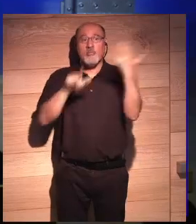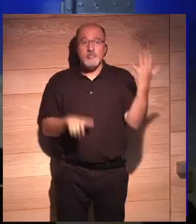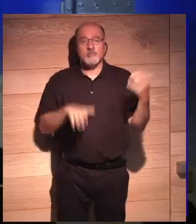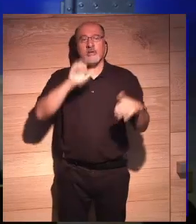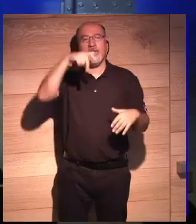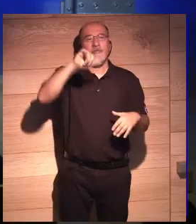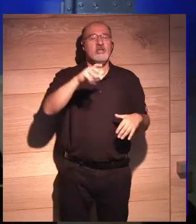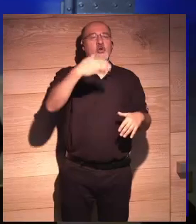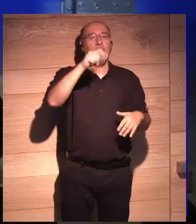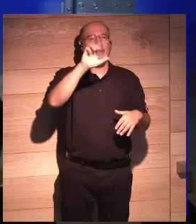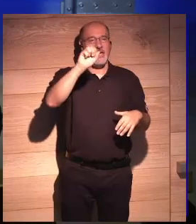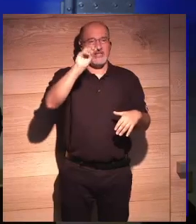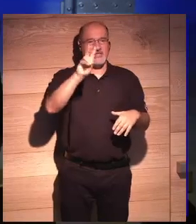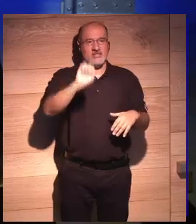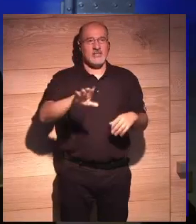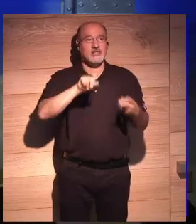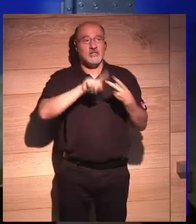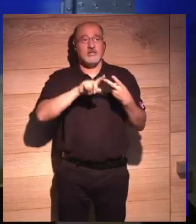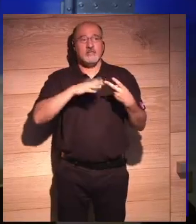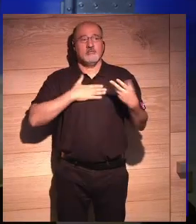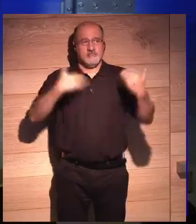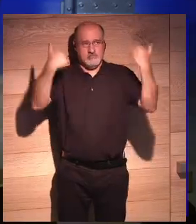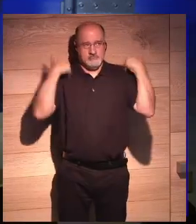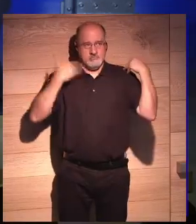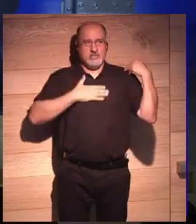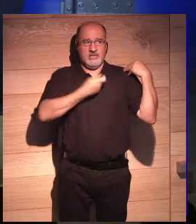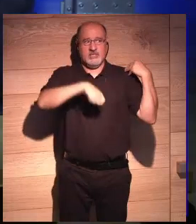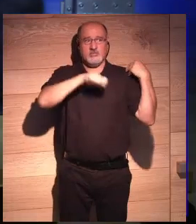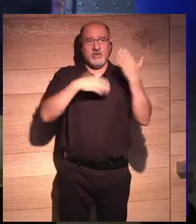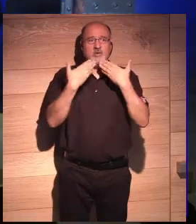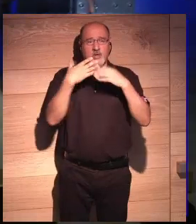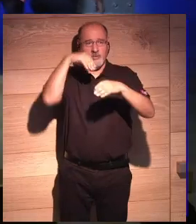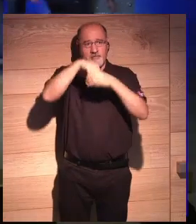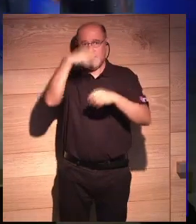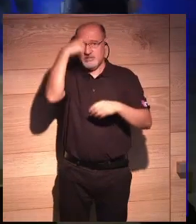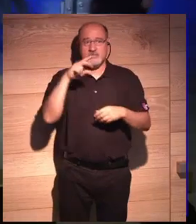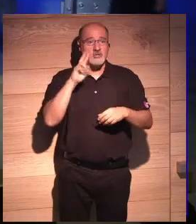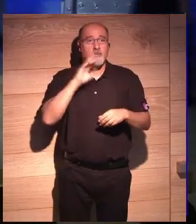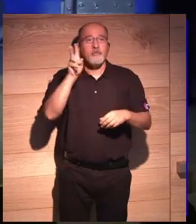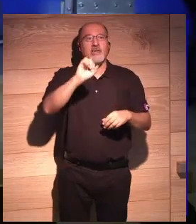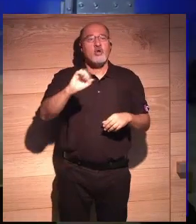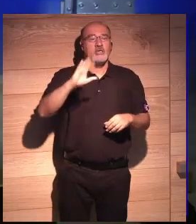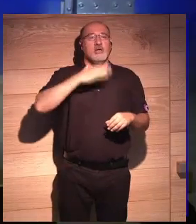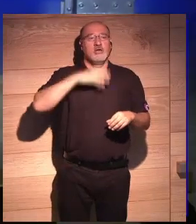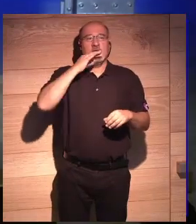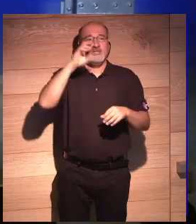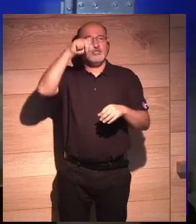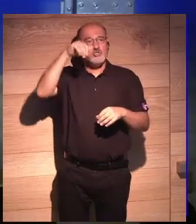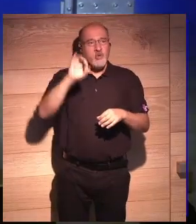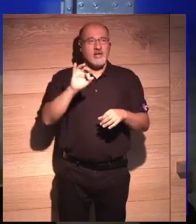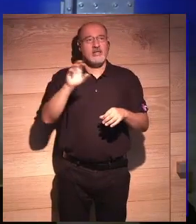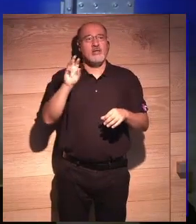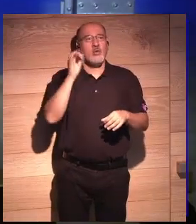stage Emilio Blanque, the Spain Country Manager, Innovation Consultant Division, Veronica Rodriguez, Content Manager